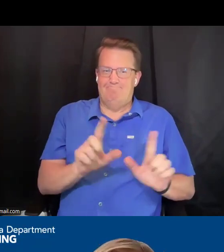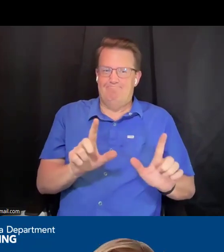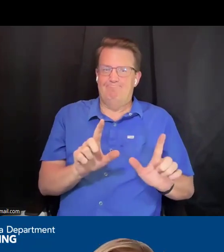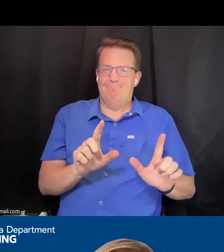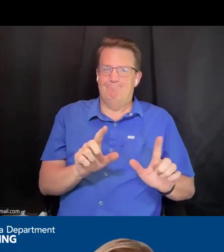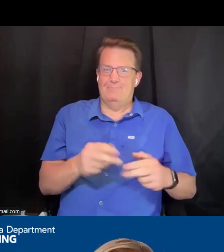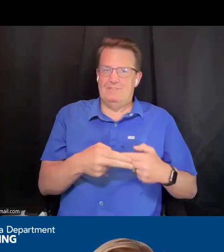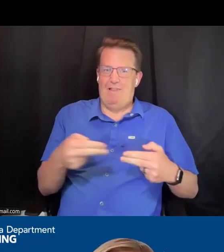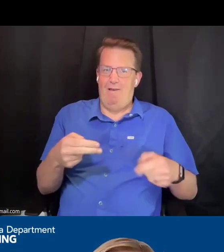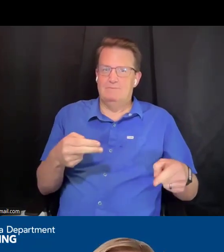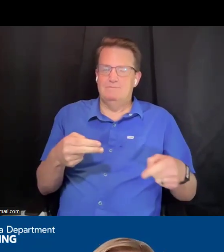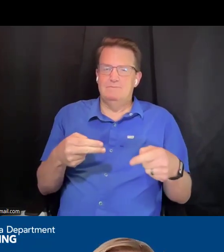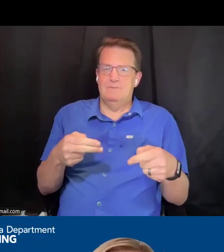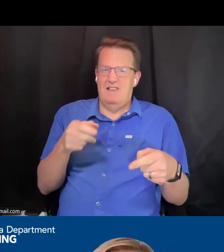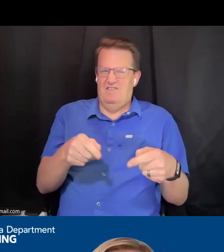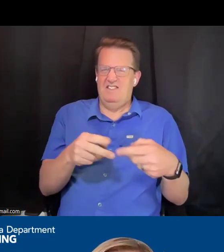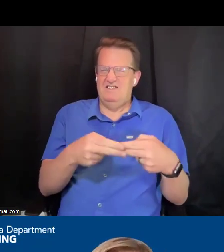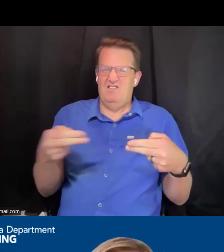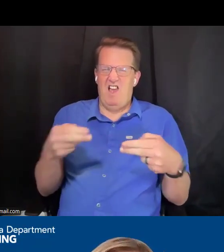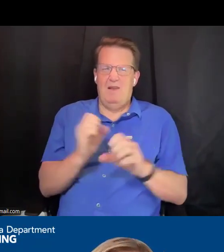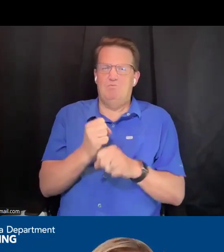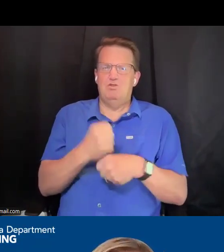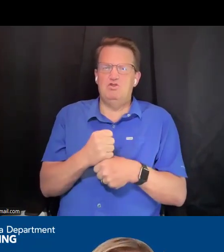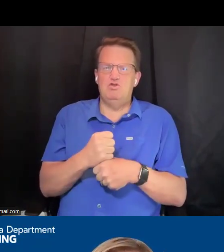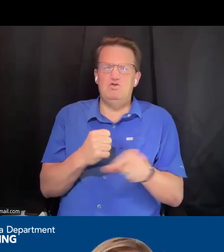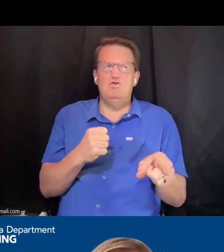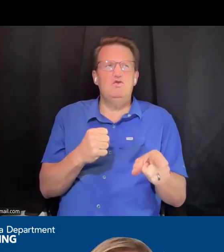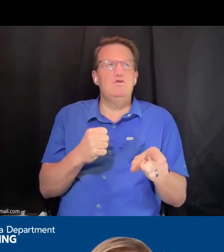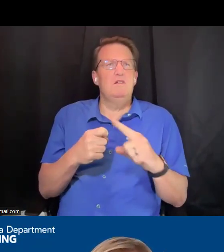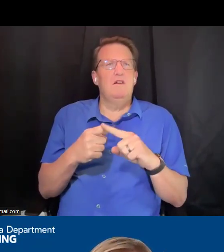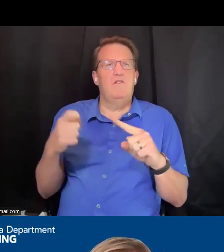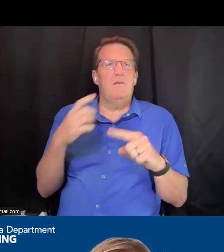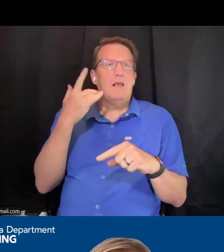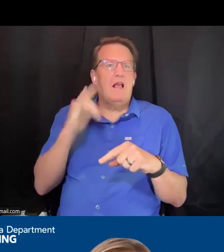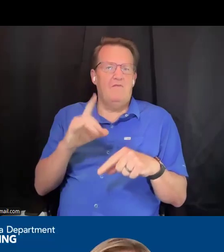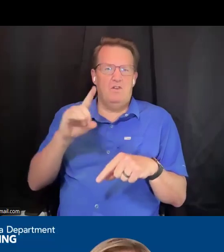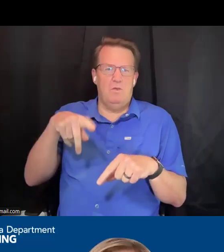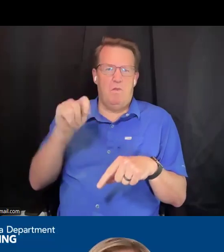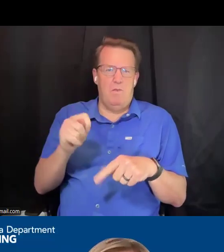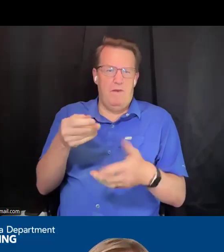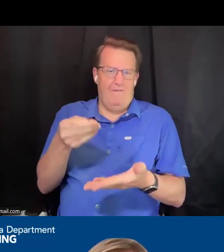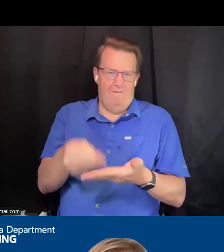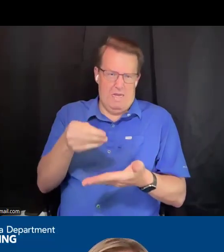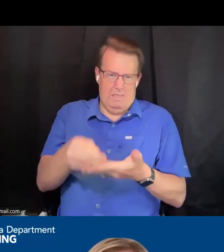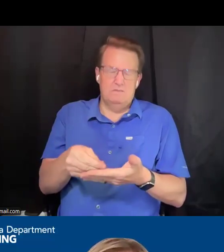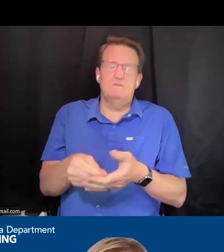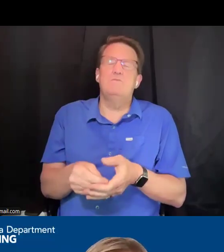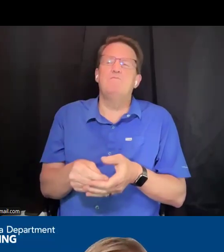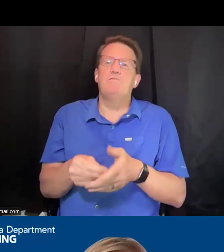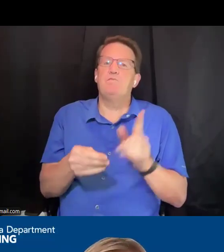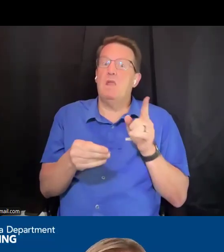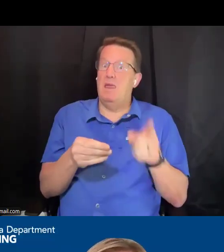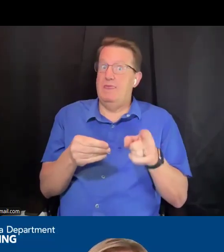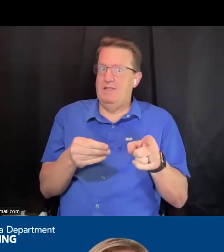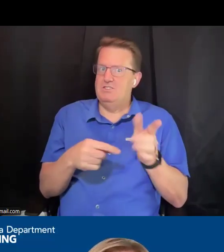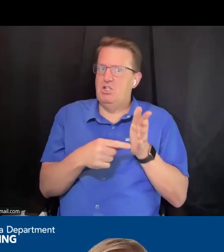slide that was produced with data from the California Department of Finance, and it shows that as a